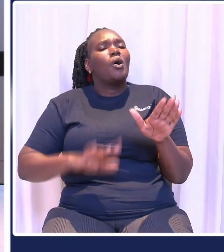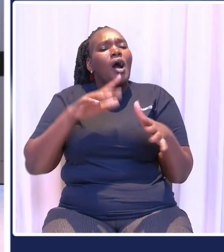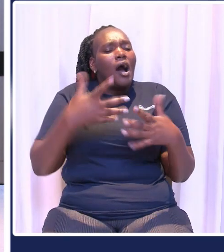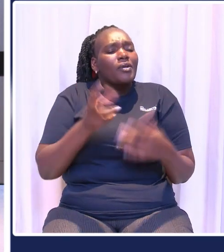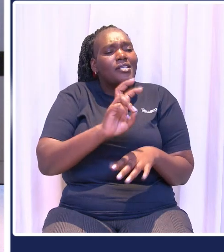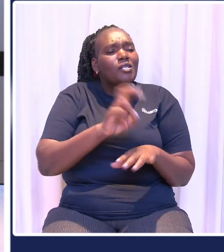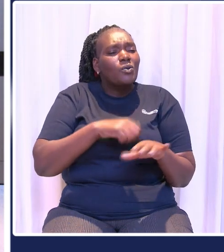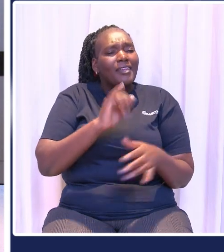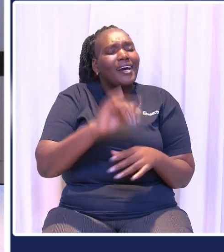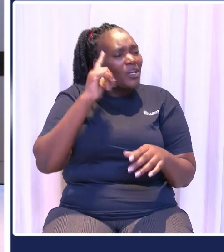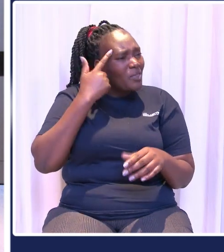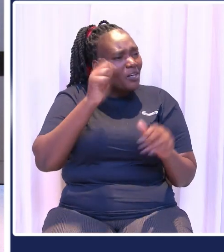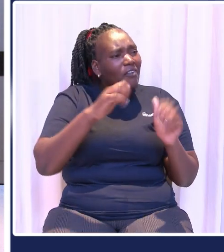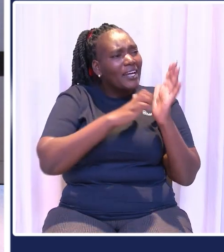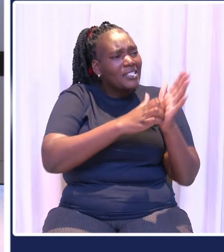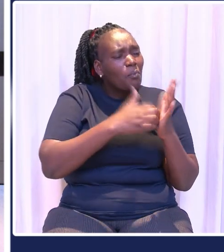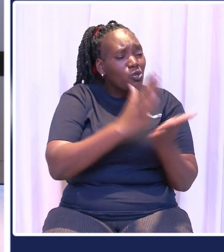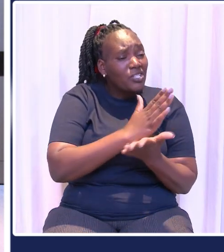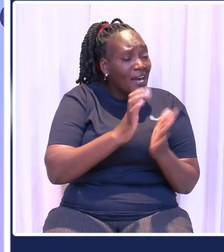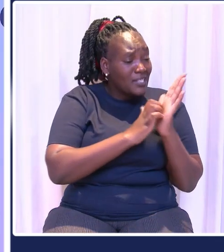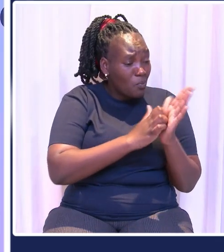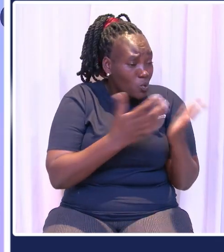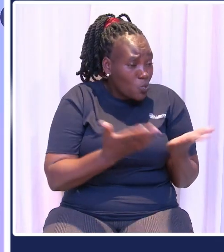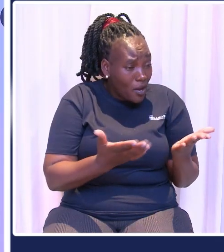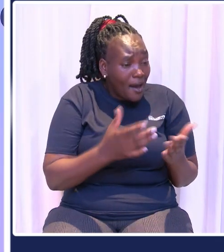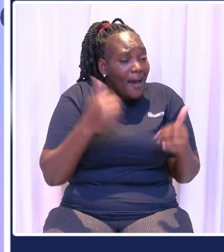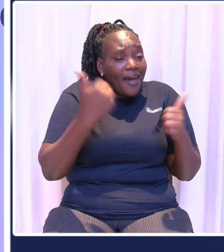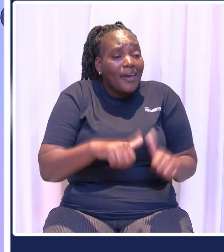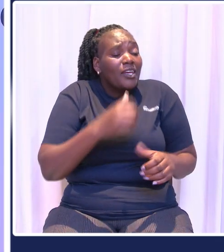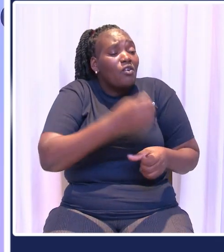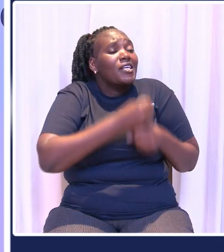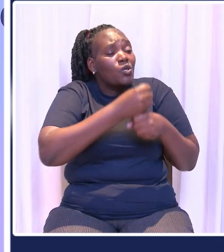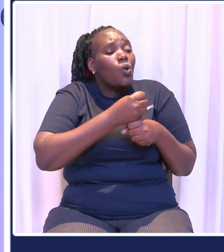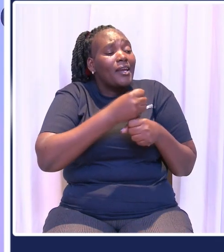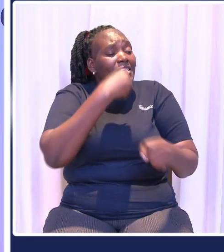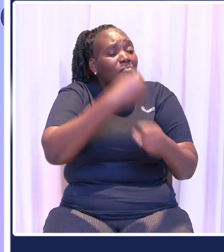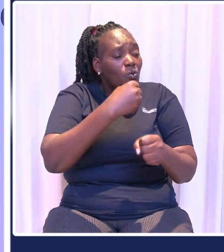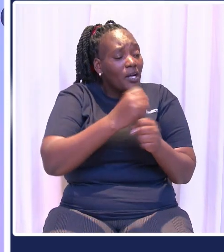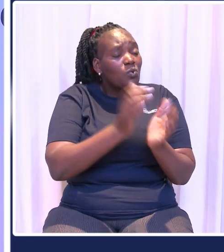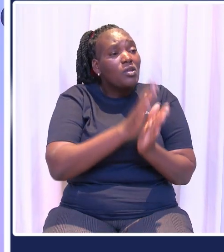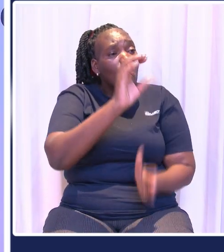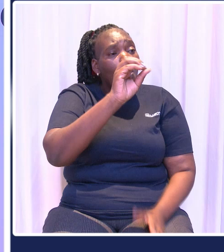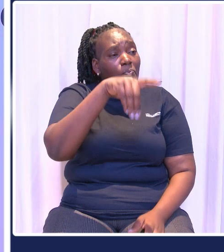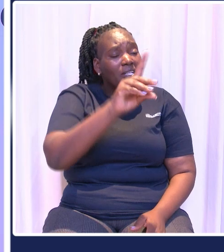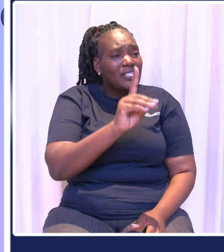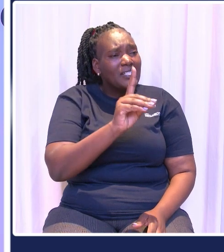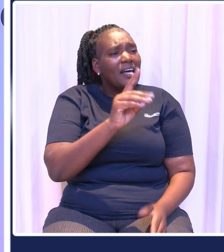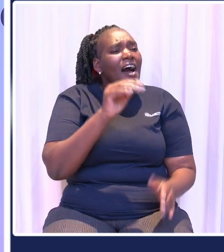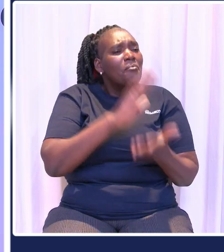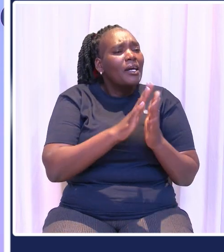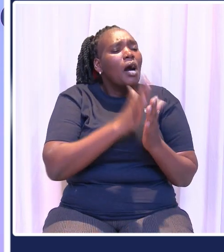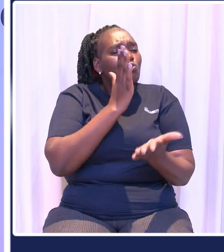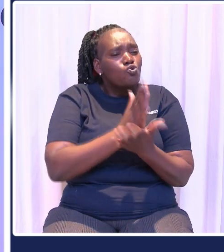longevity? Can you think of an example or share examples where any of the stakeholders that have been working with OPDs have become true allies?